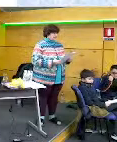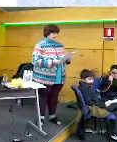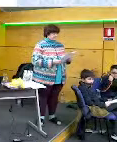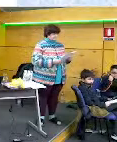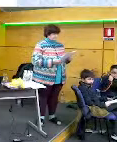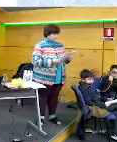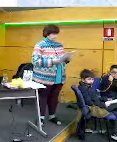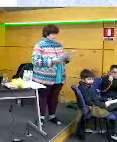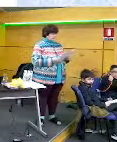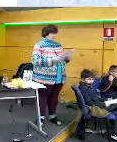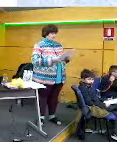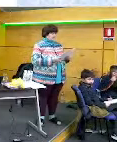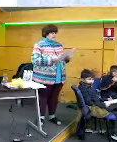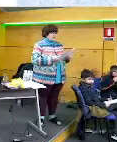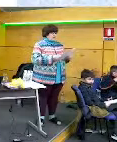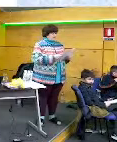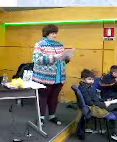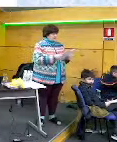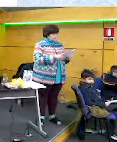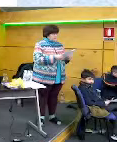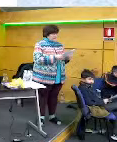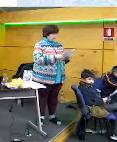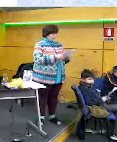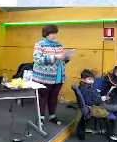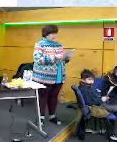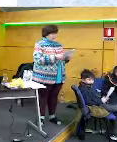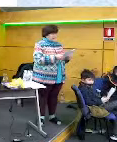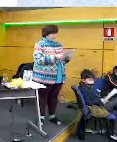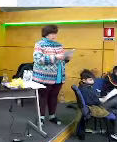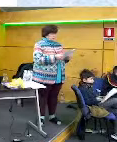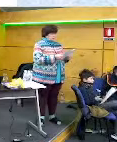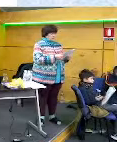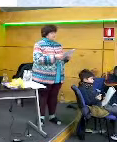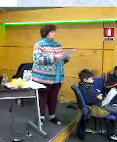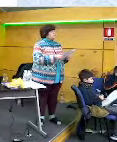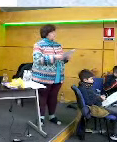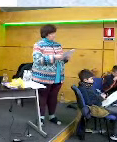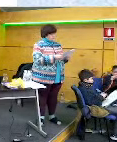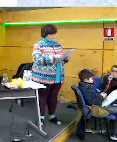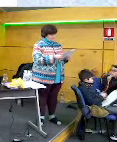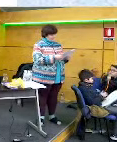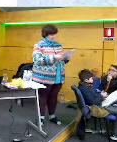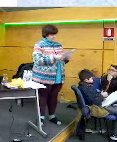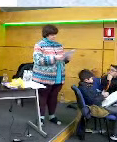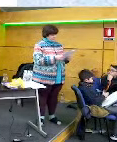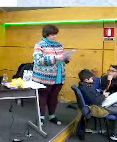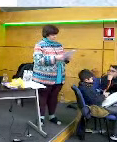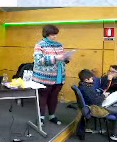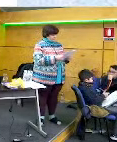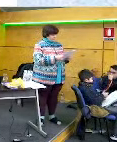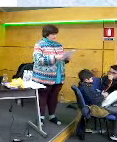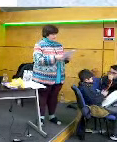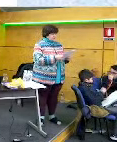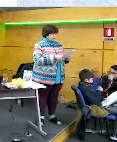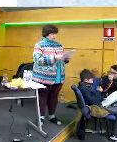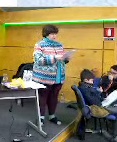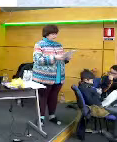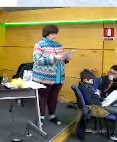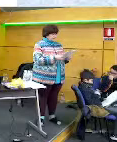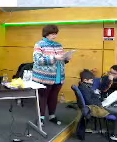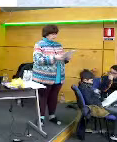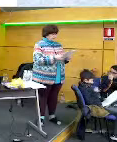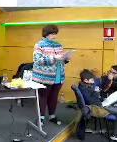Are you ready? If you ever met an elephant who wants to join the band, it's the